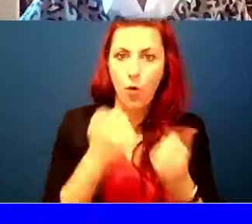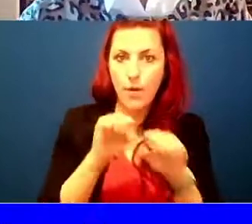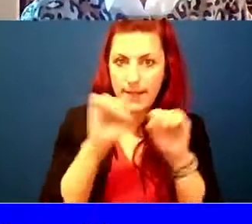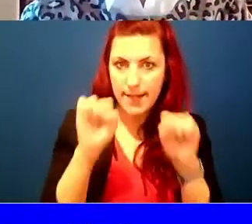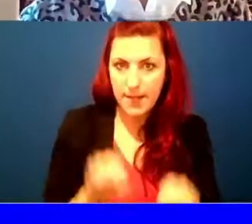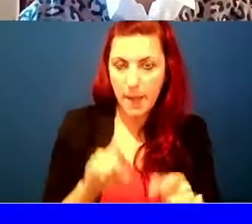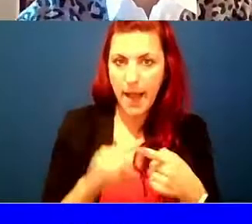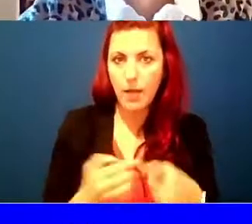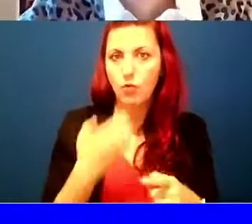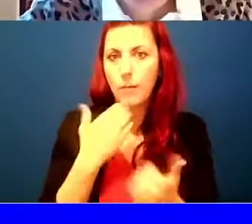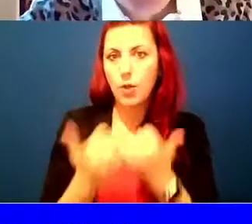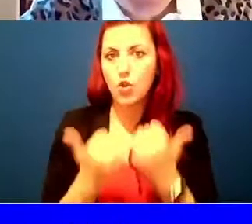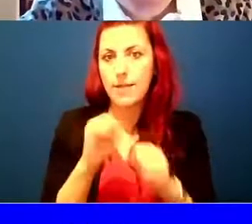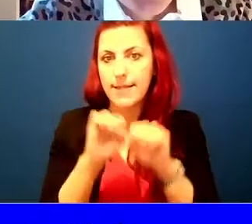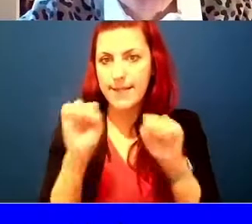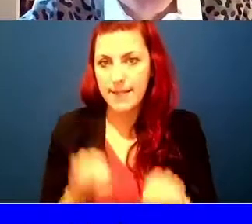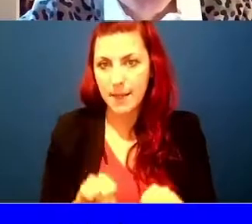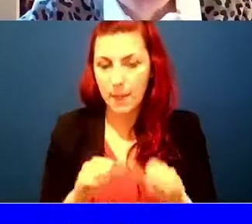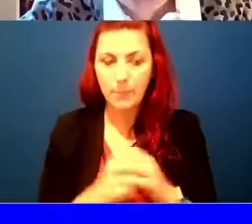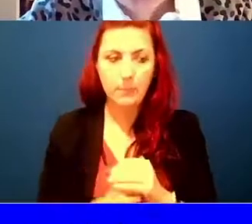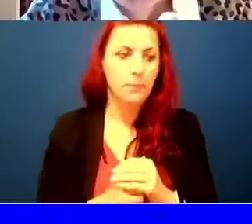criminal justice system.